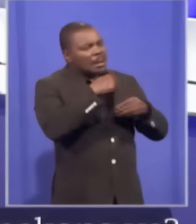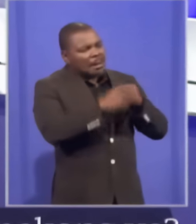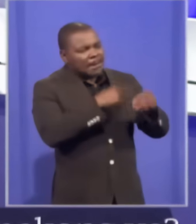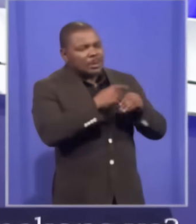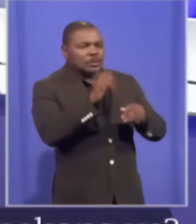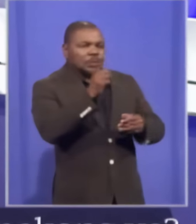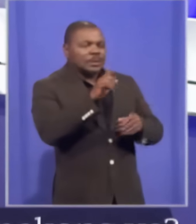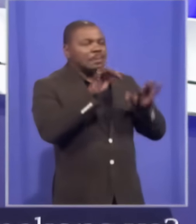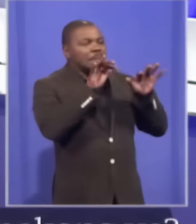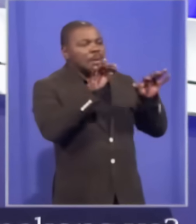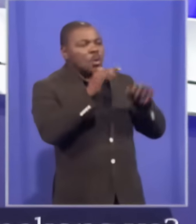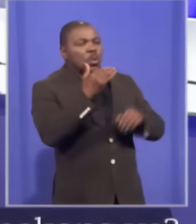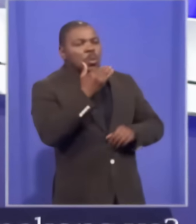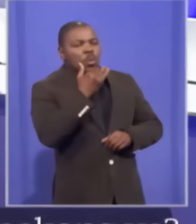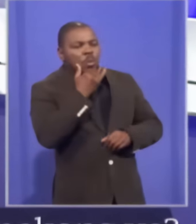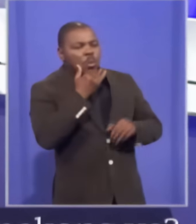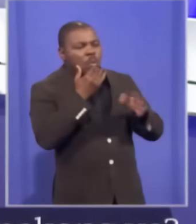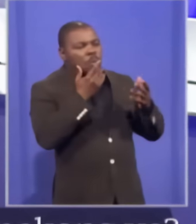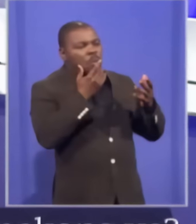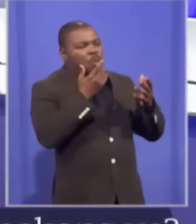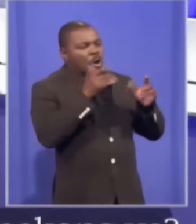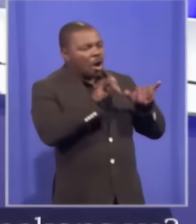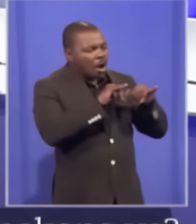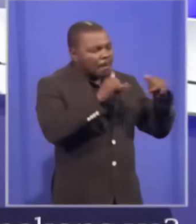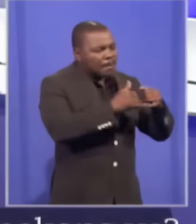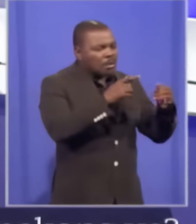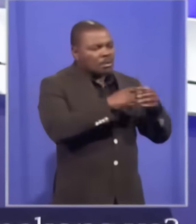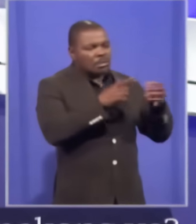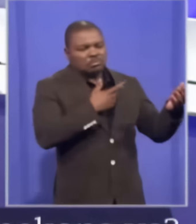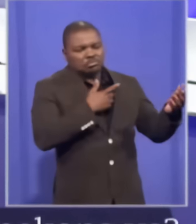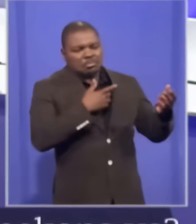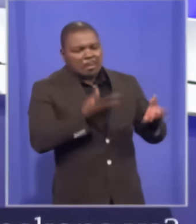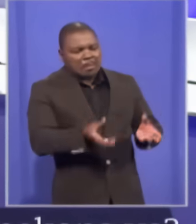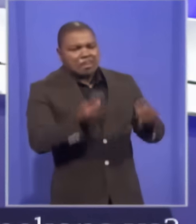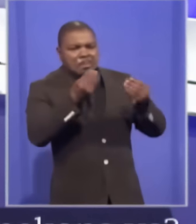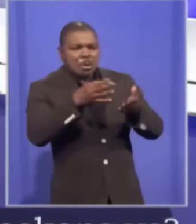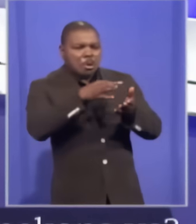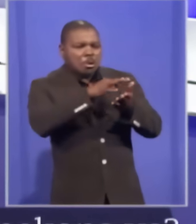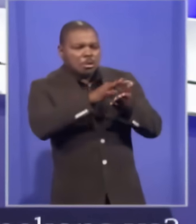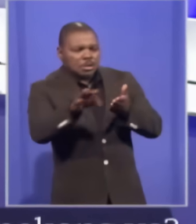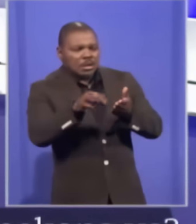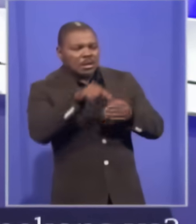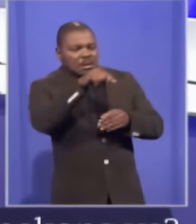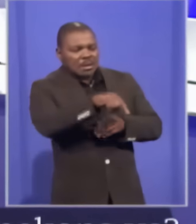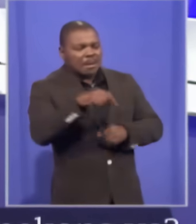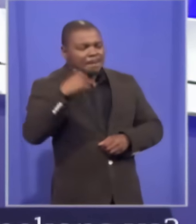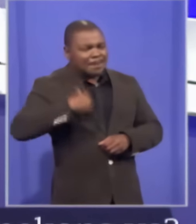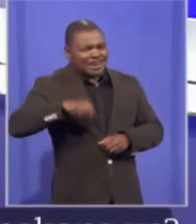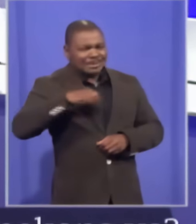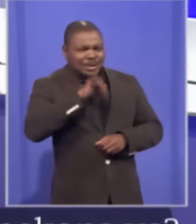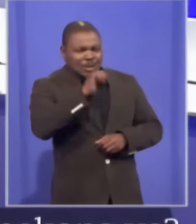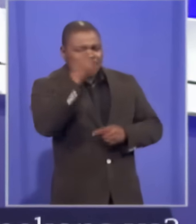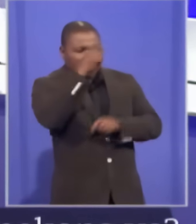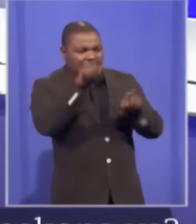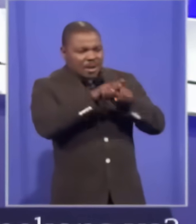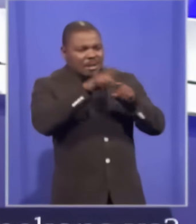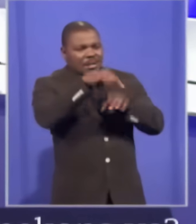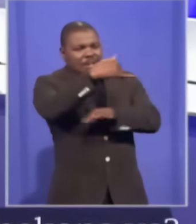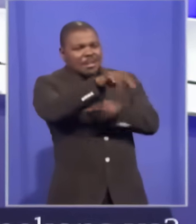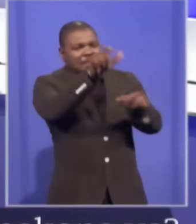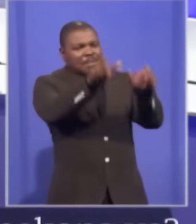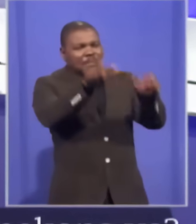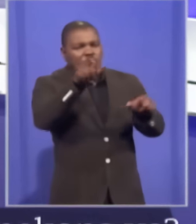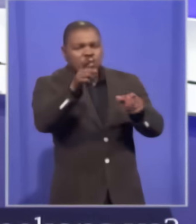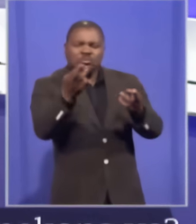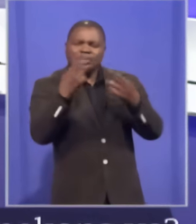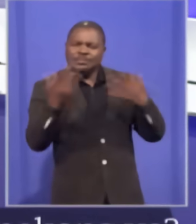taba ya batho ba goba dikhamphani tše e leng gore di a thwalwa tabeng ya kabo ya dithendara ka masepale mogolo wa Polokwane ba bolela ka badudi ba dinaga di šile